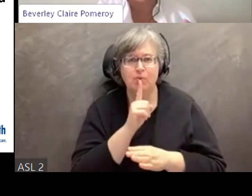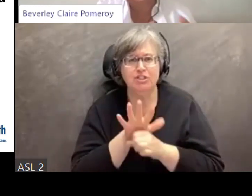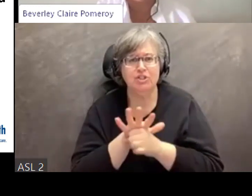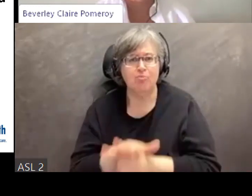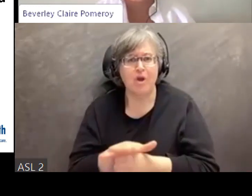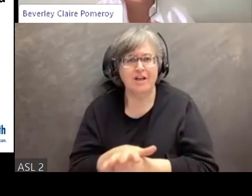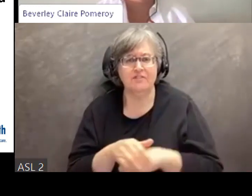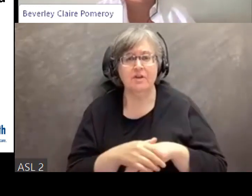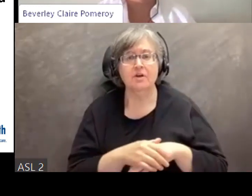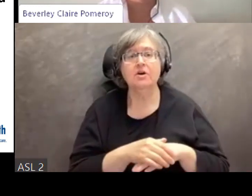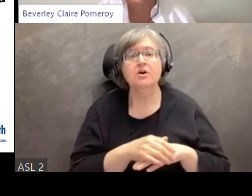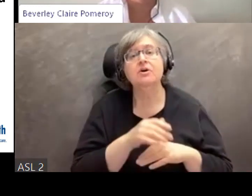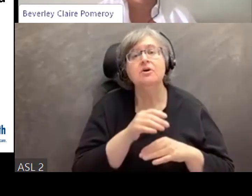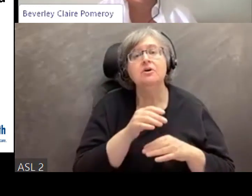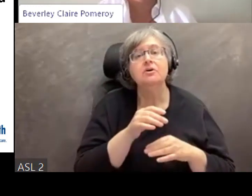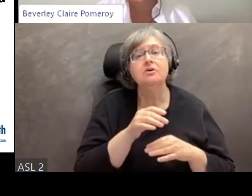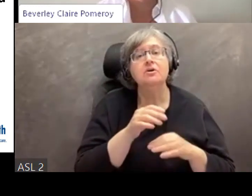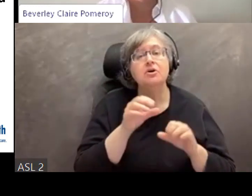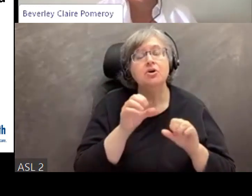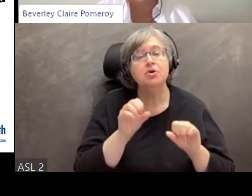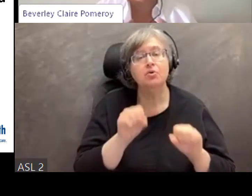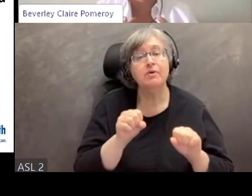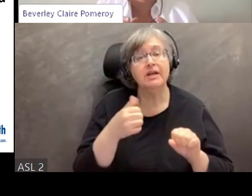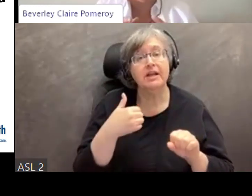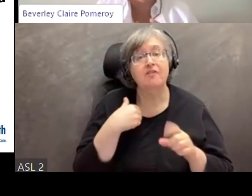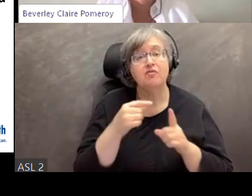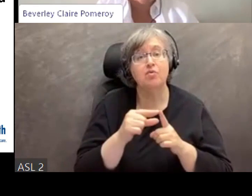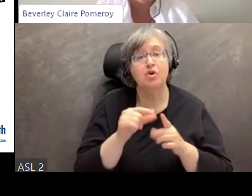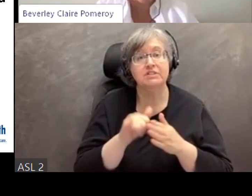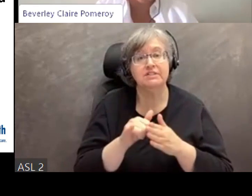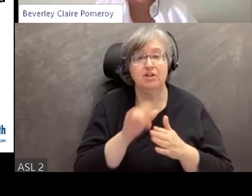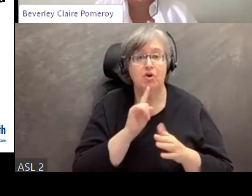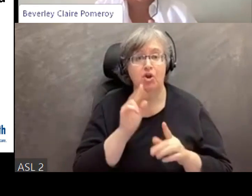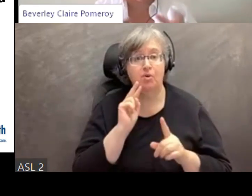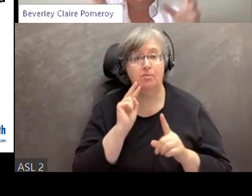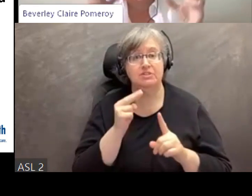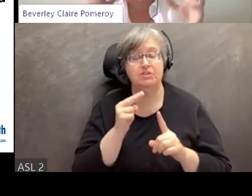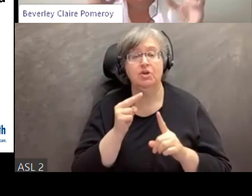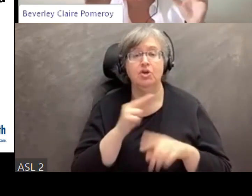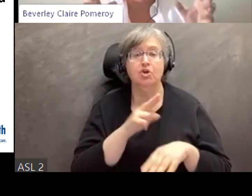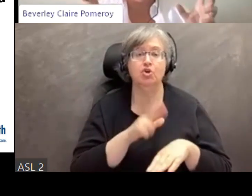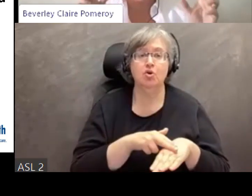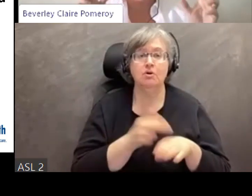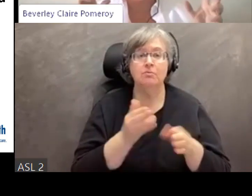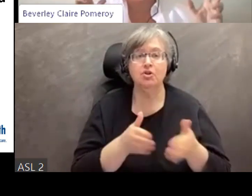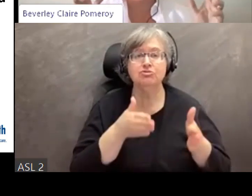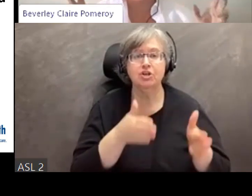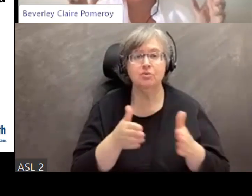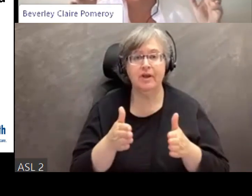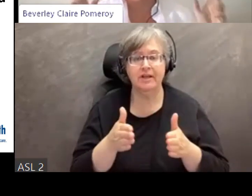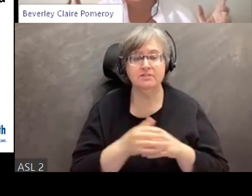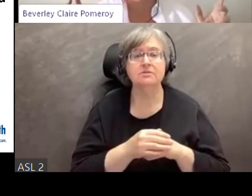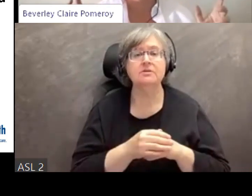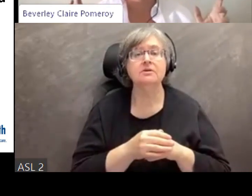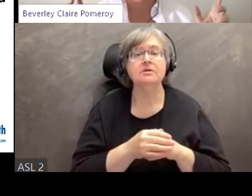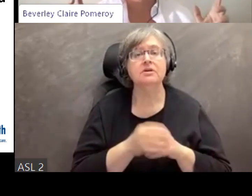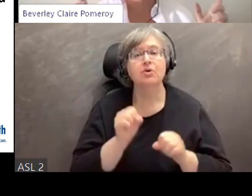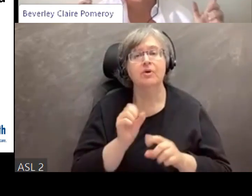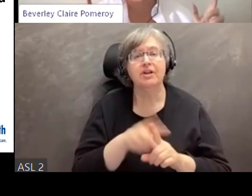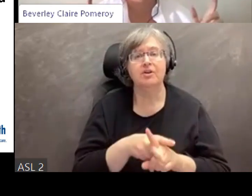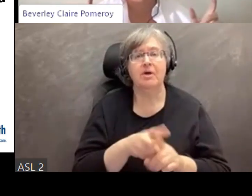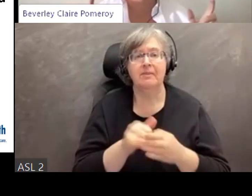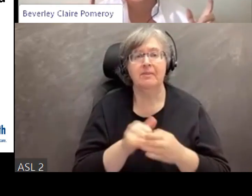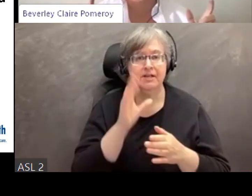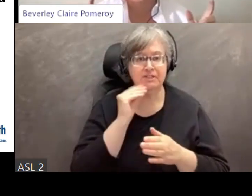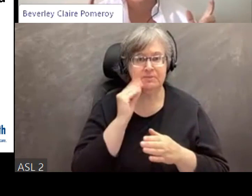using is actually being oppressive. Words can assert perceptions that there are normal or general ways of being, and